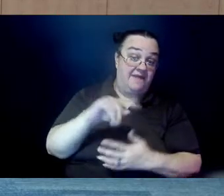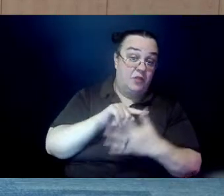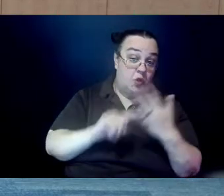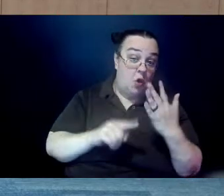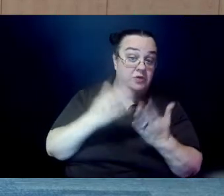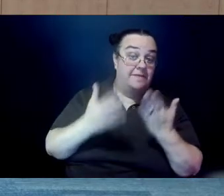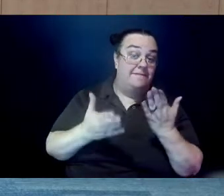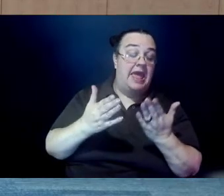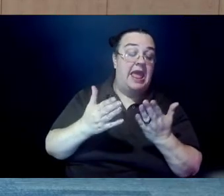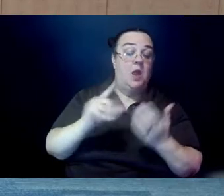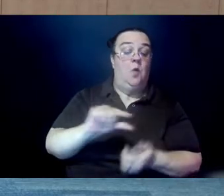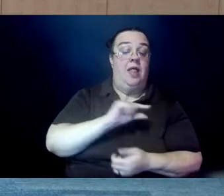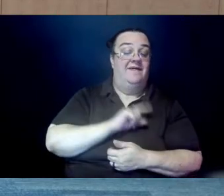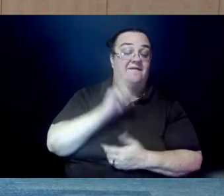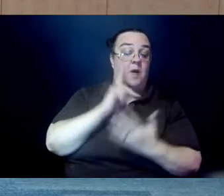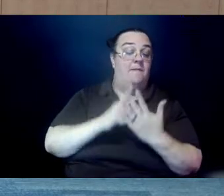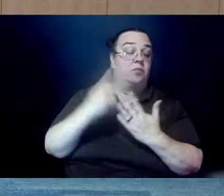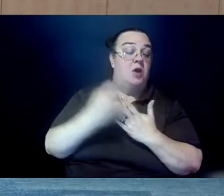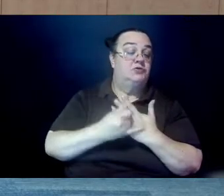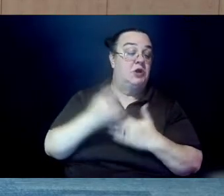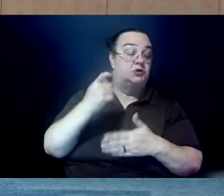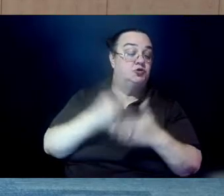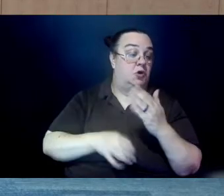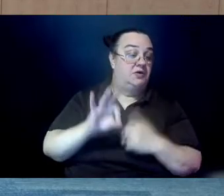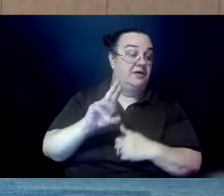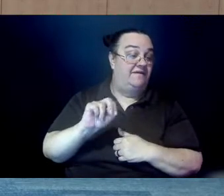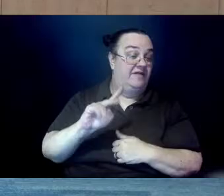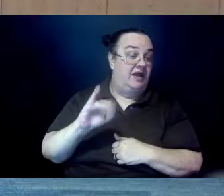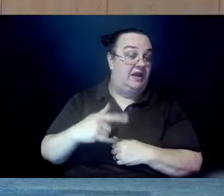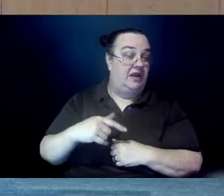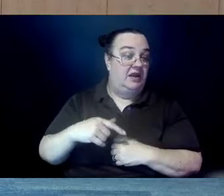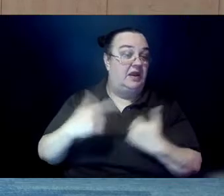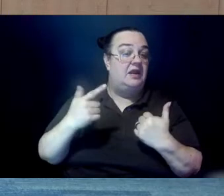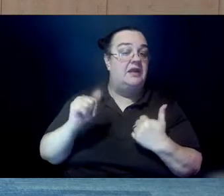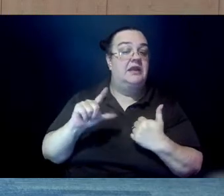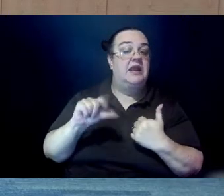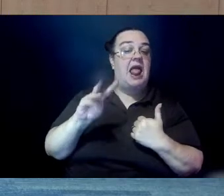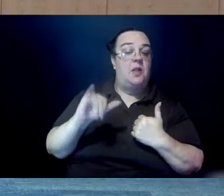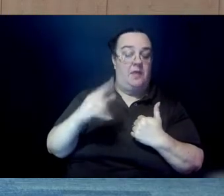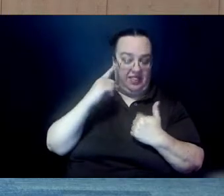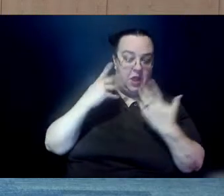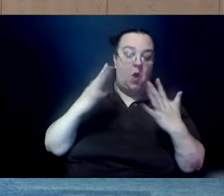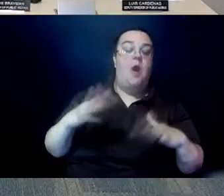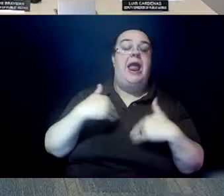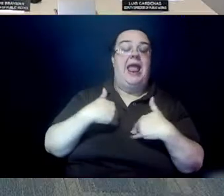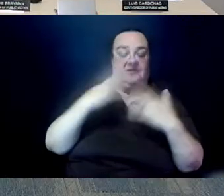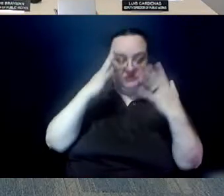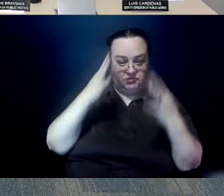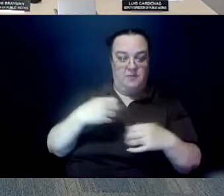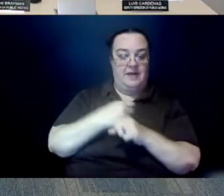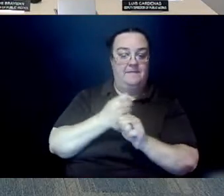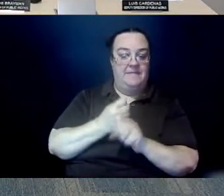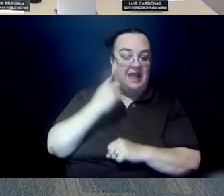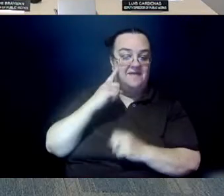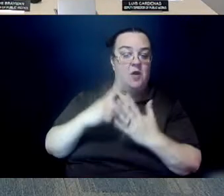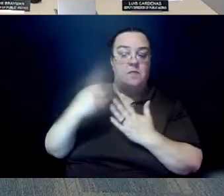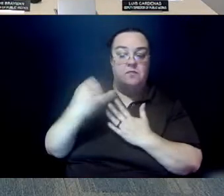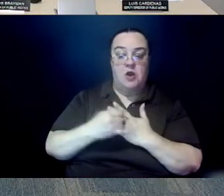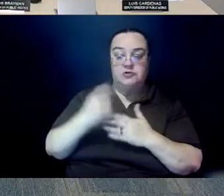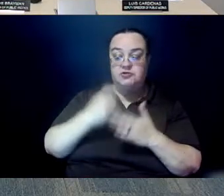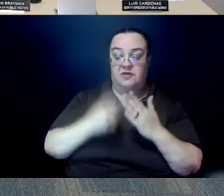charge funding. I think there have already been determinations made for project charge for the upcoming fiscal